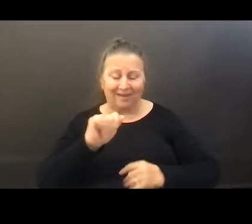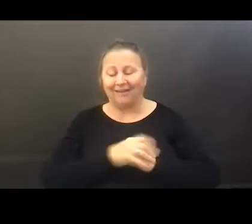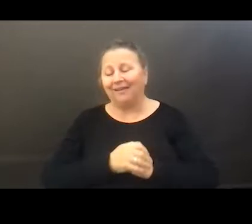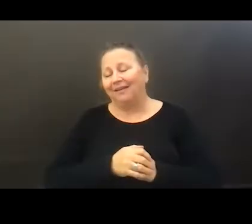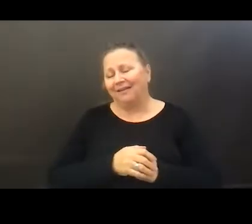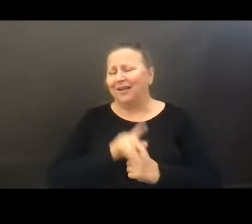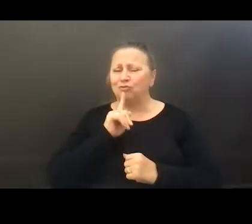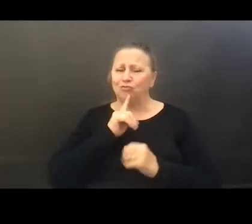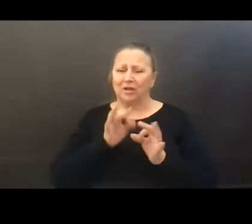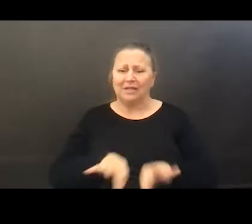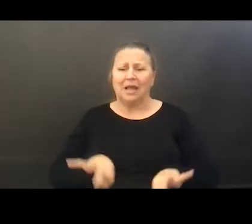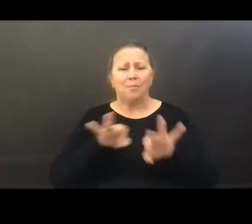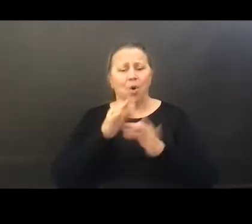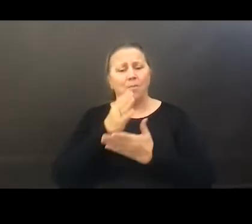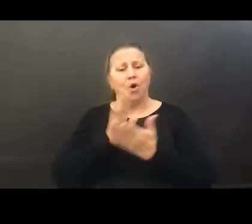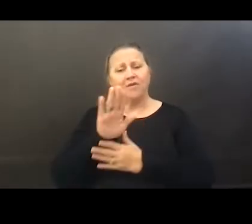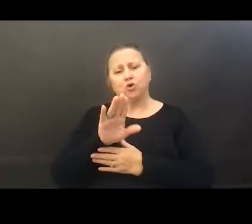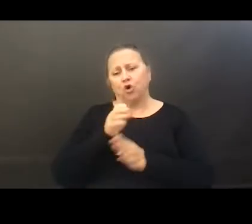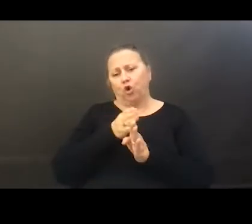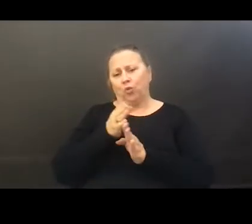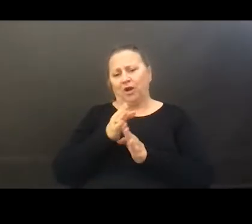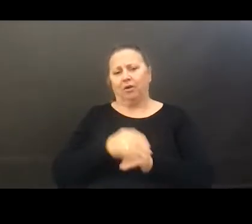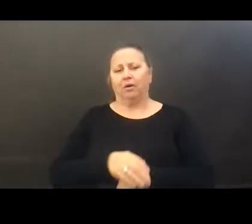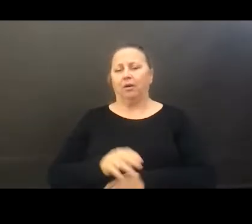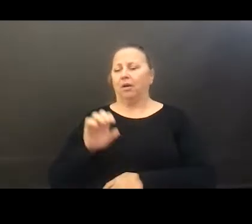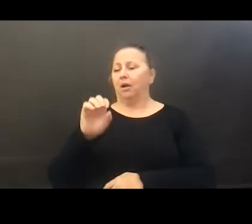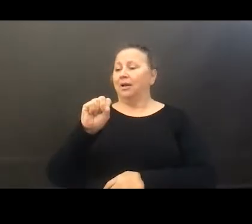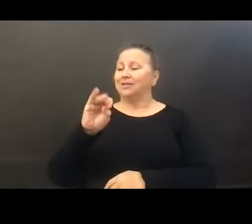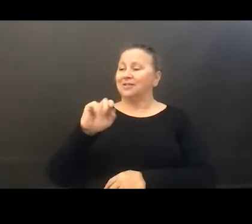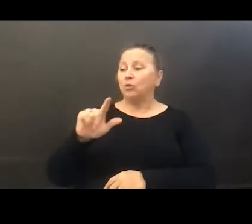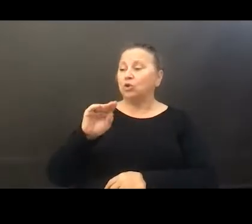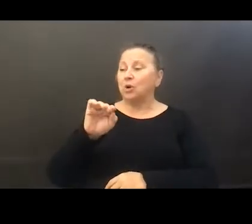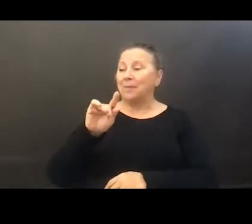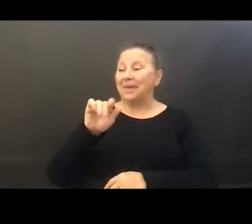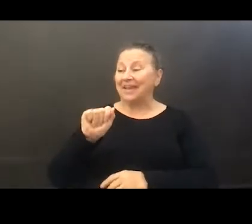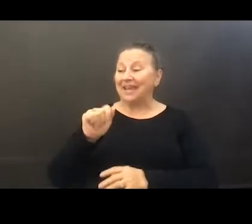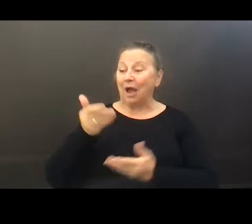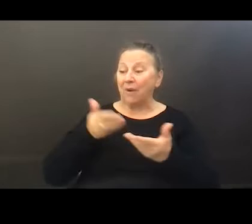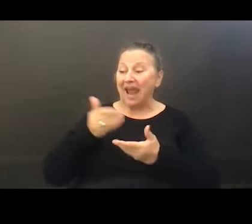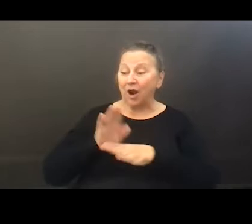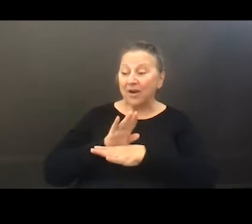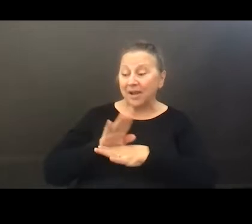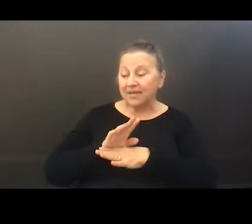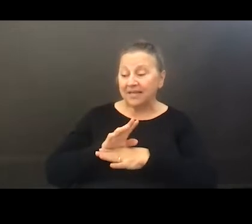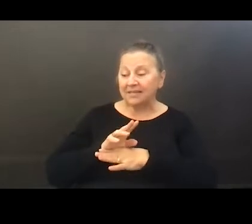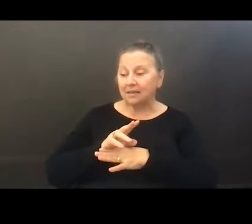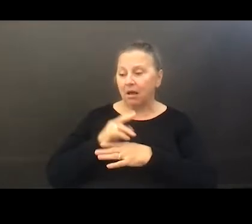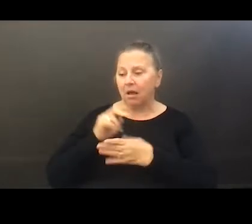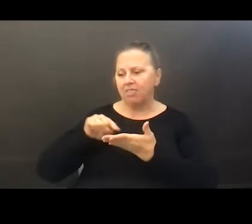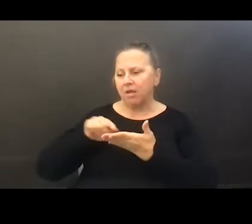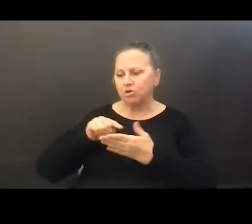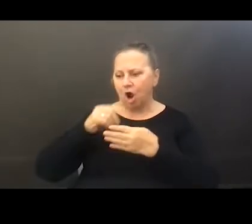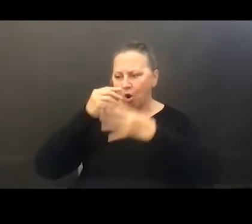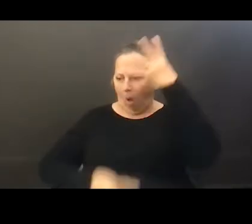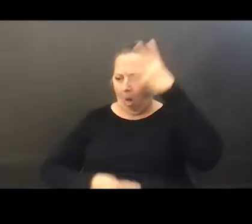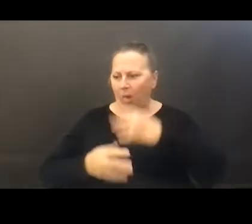career piece. Social media, when hiring companies, they look at all of your social media platforms, and you